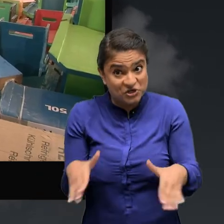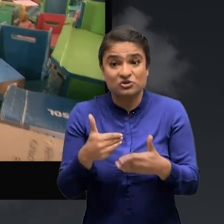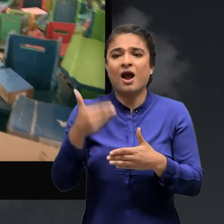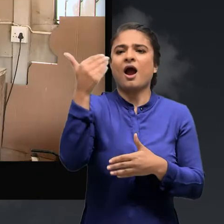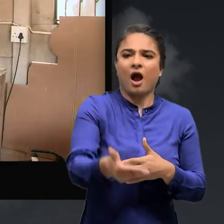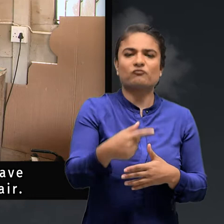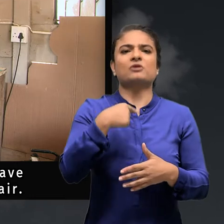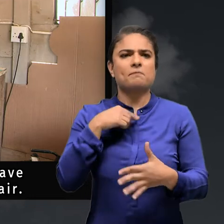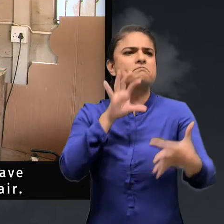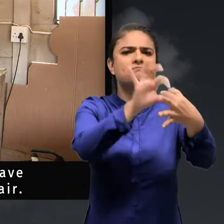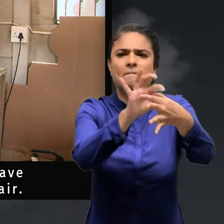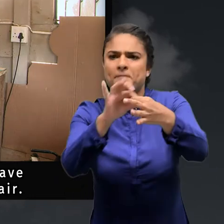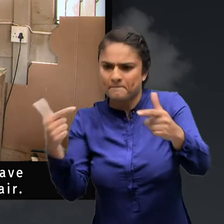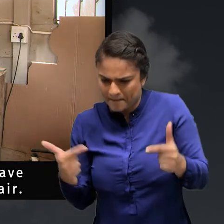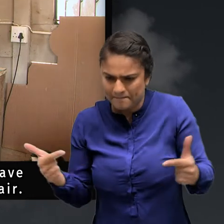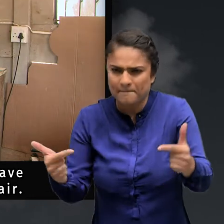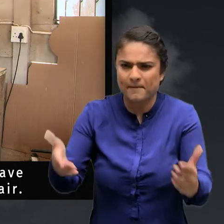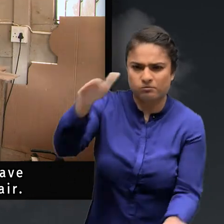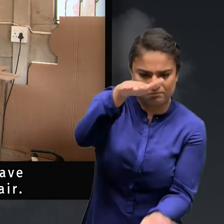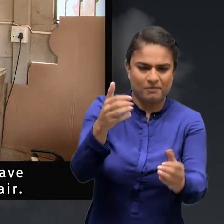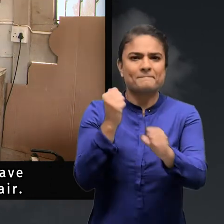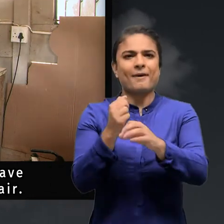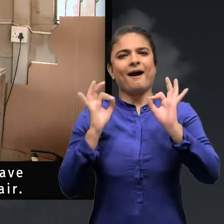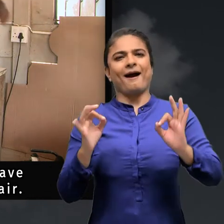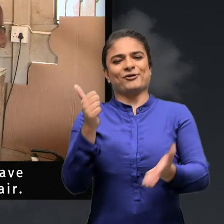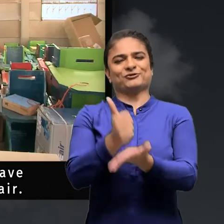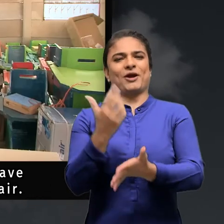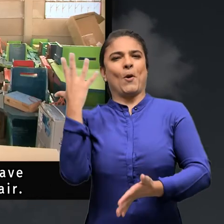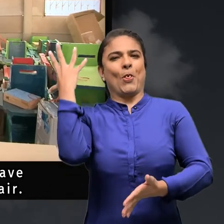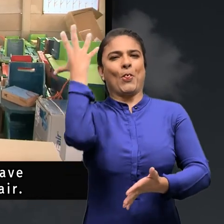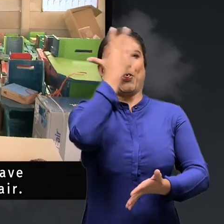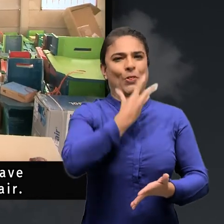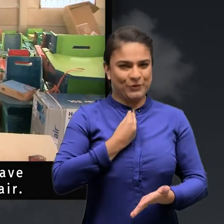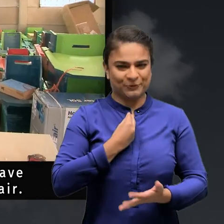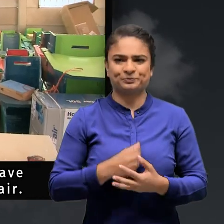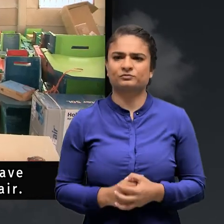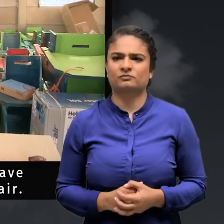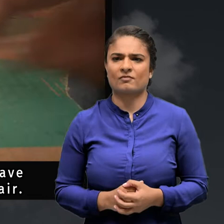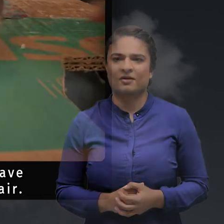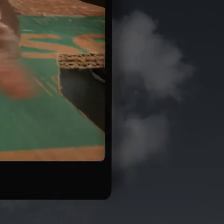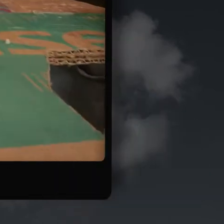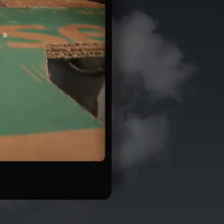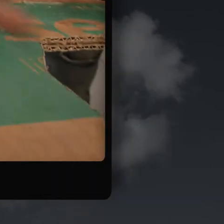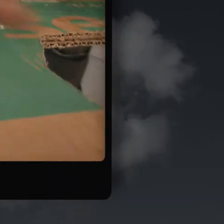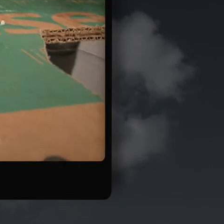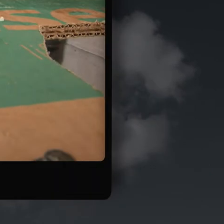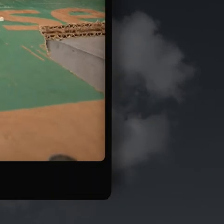After that, I join together the pieces that have been cut to make a beautiful chair.